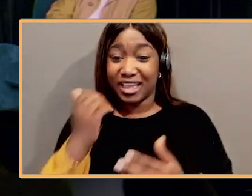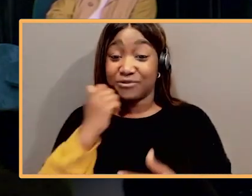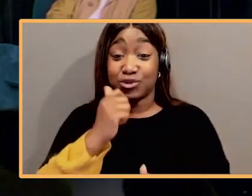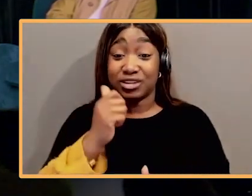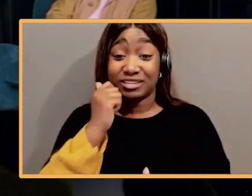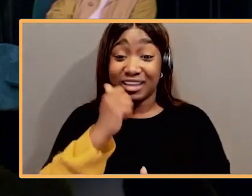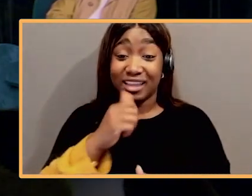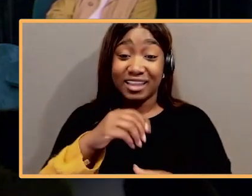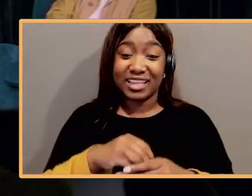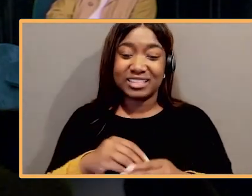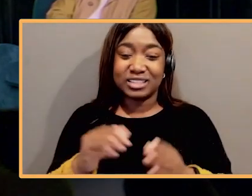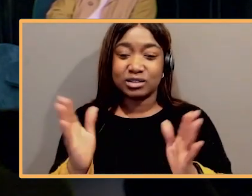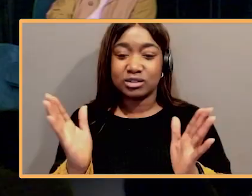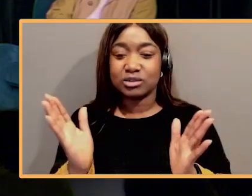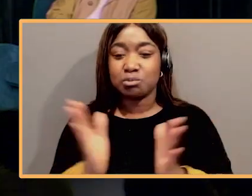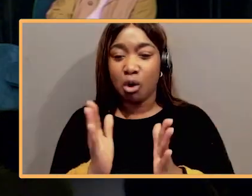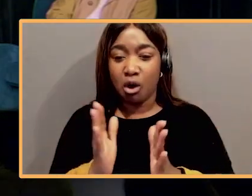ways.